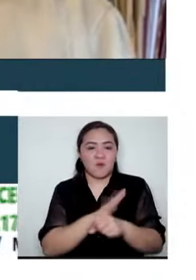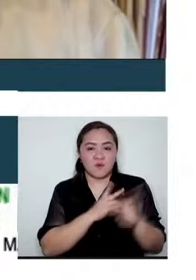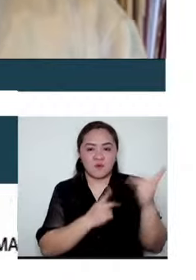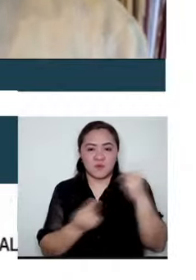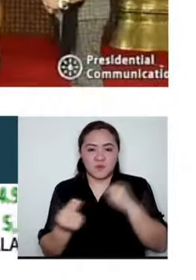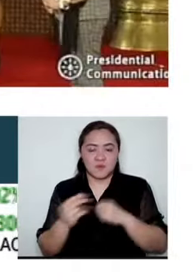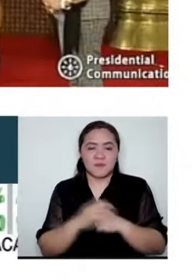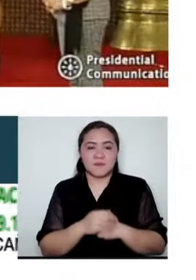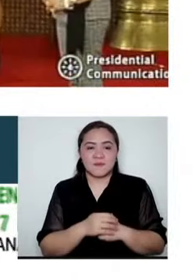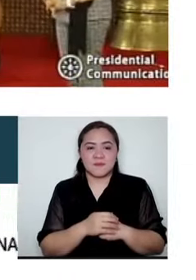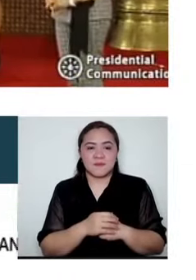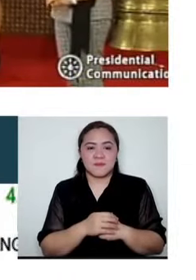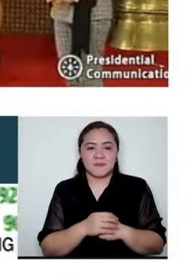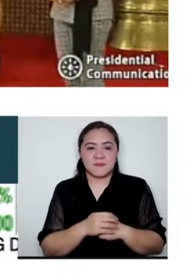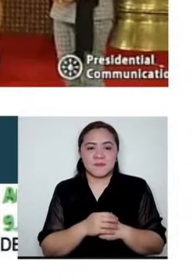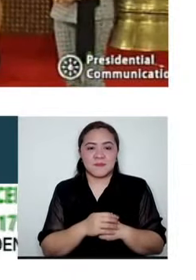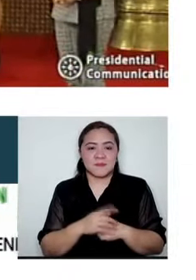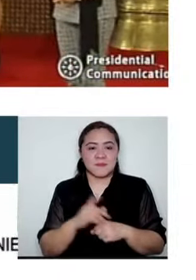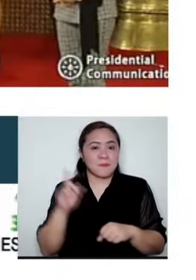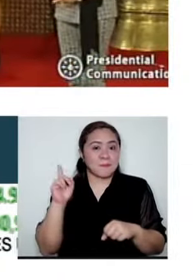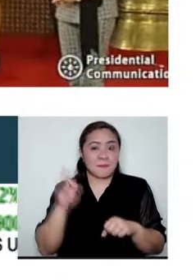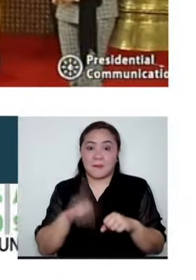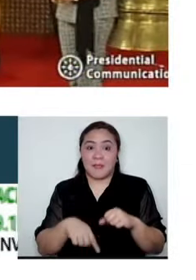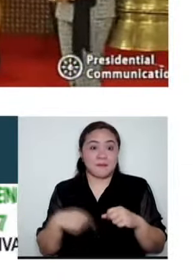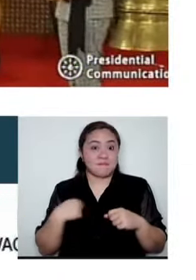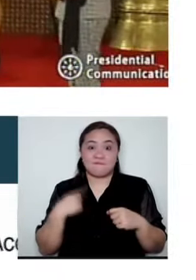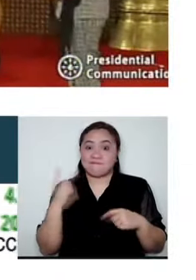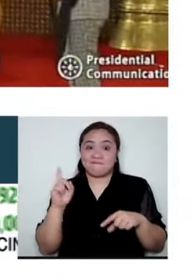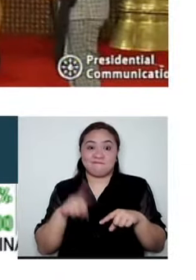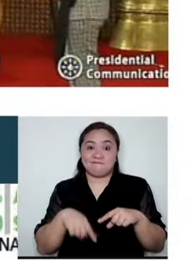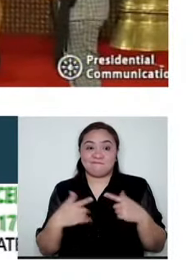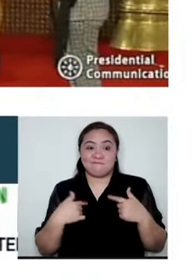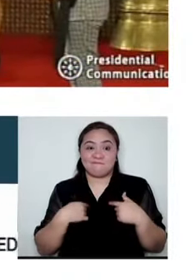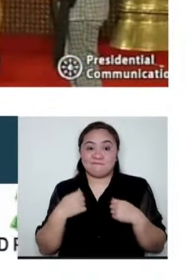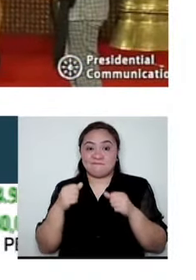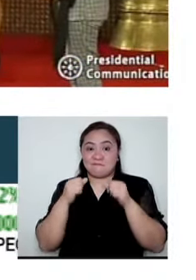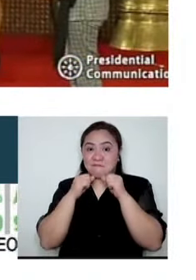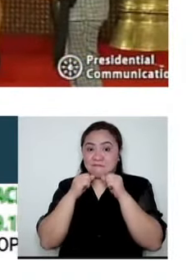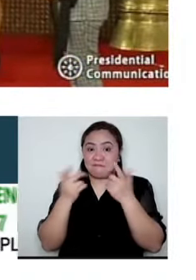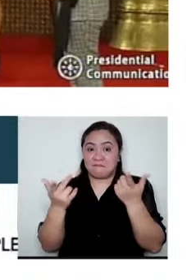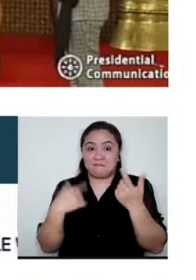cannot speak for the tandem's